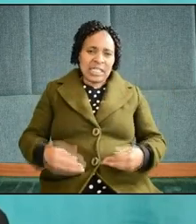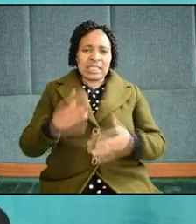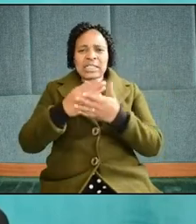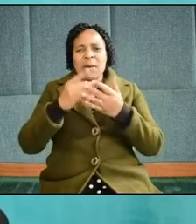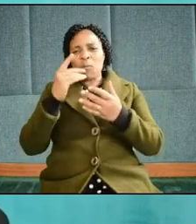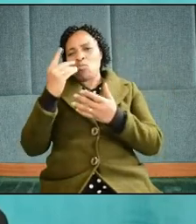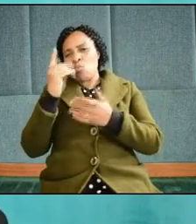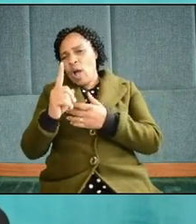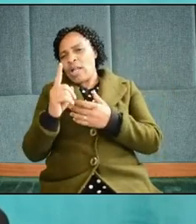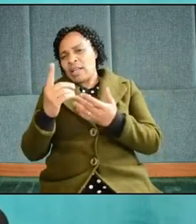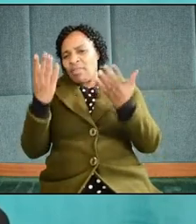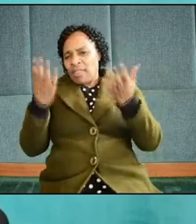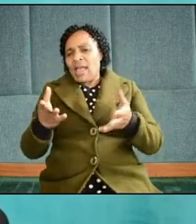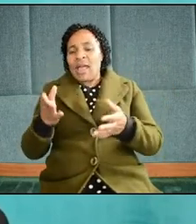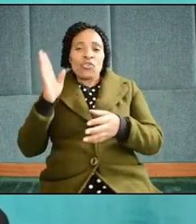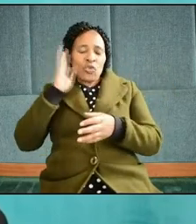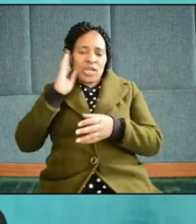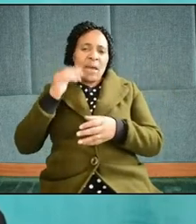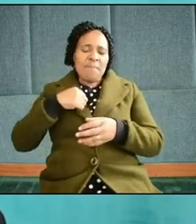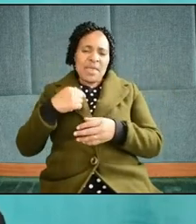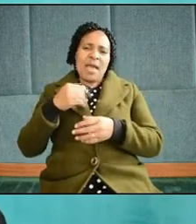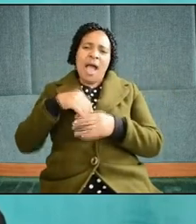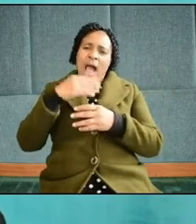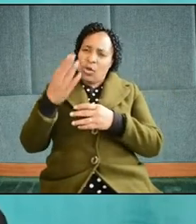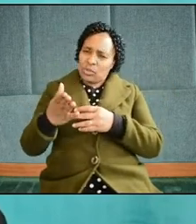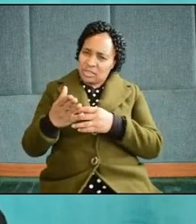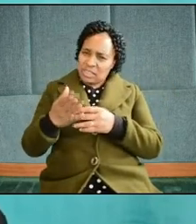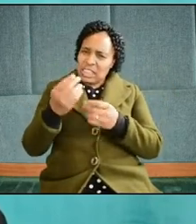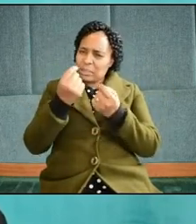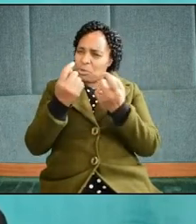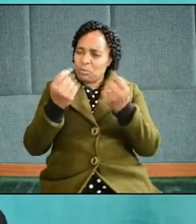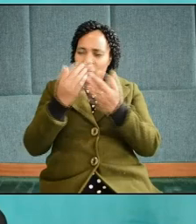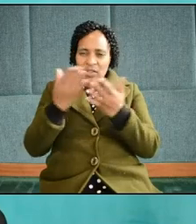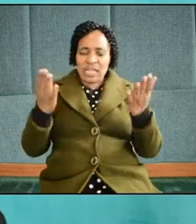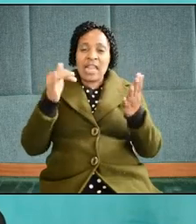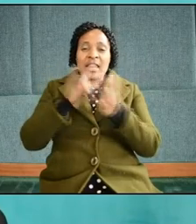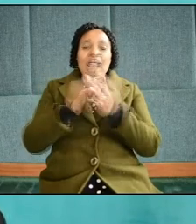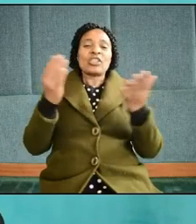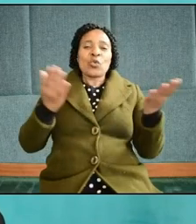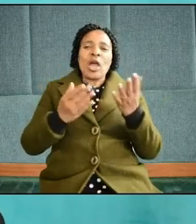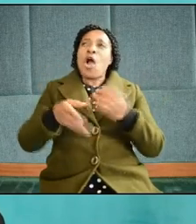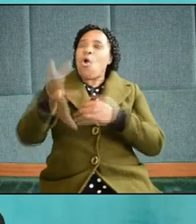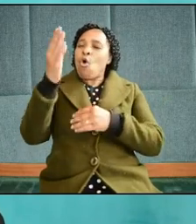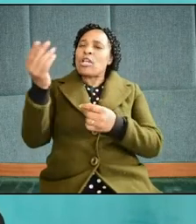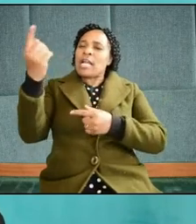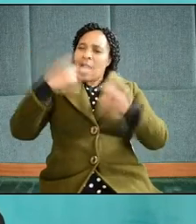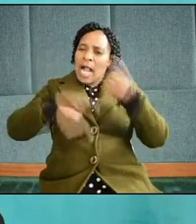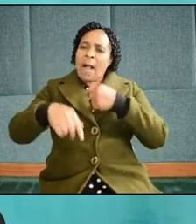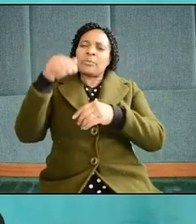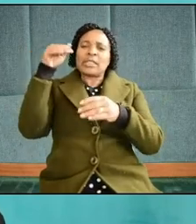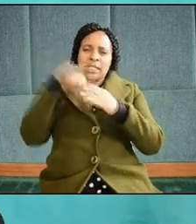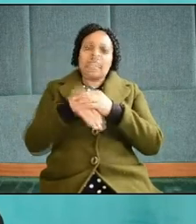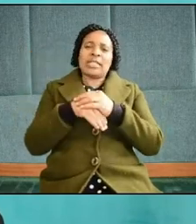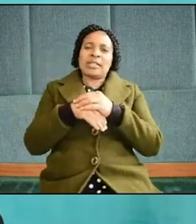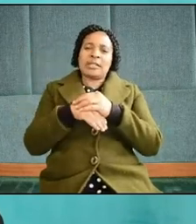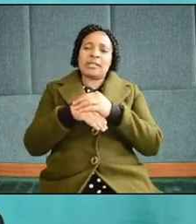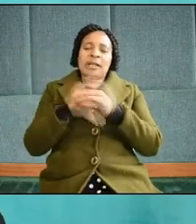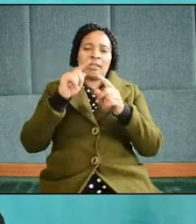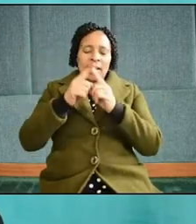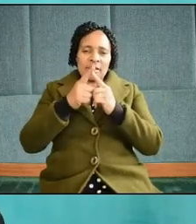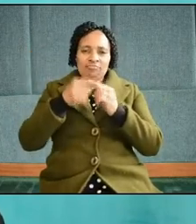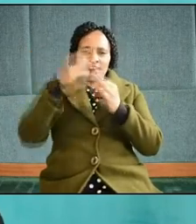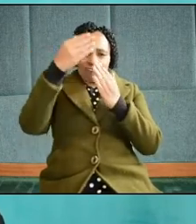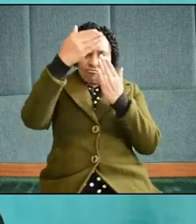for you, or someone was there to hear you out. Those small things. And I see that's where God usually comes in. And that's how God is in the